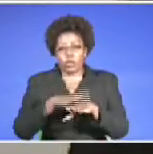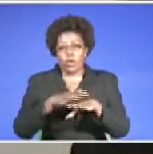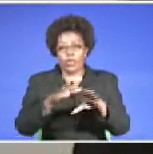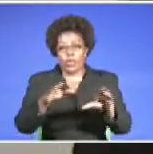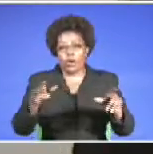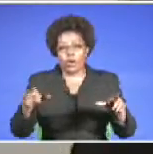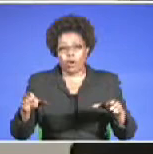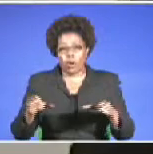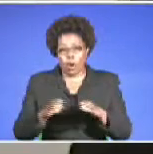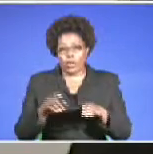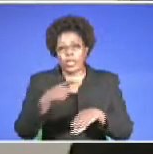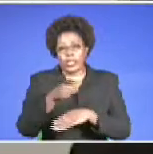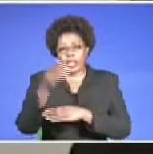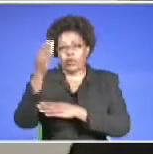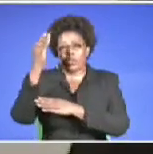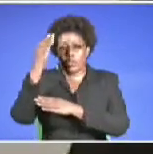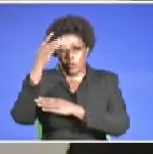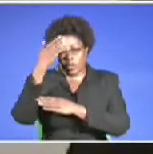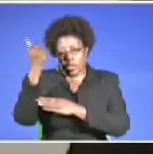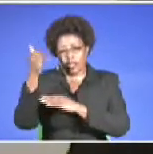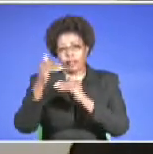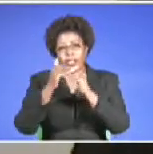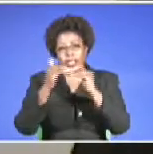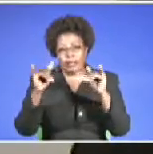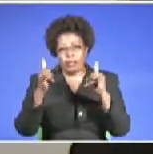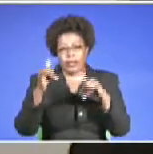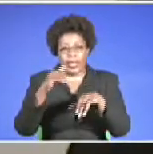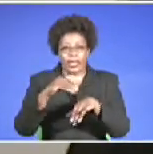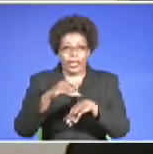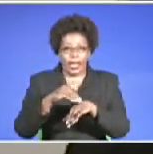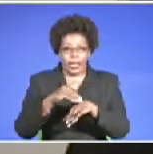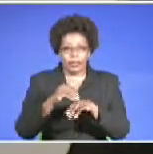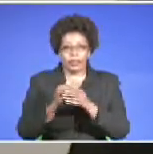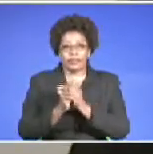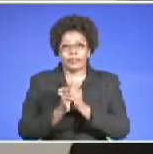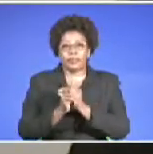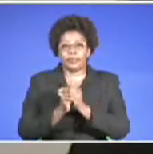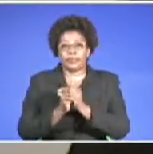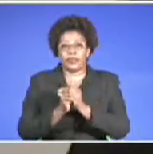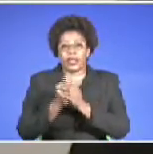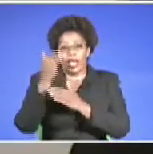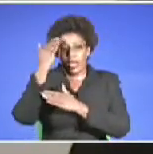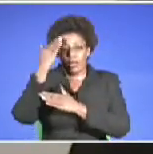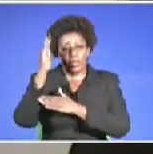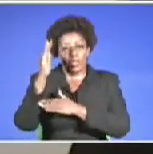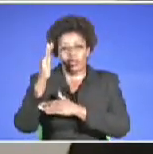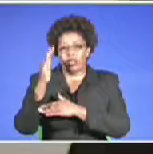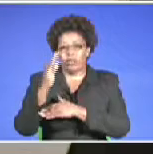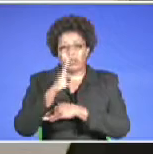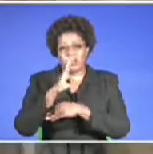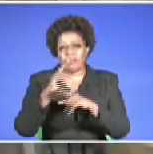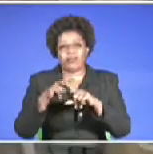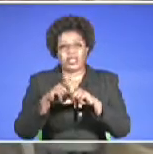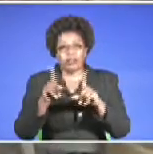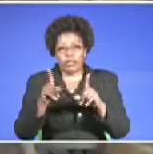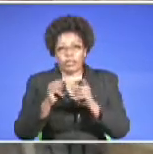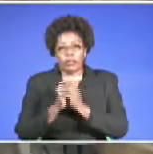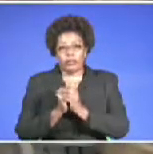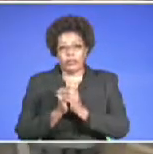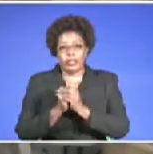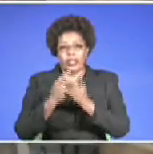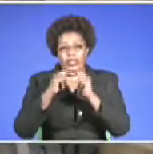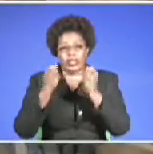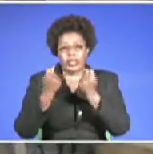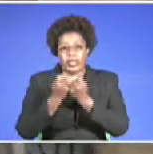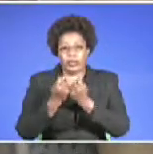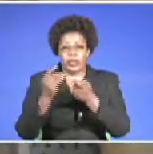all already going to know because of the level that they're playing at. So I don't think it's going to be that different. The team is set to face